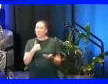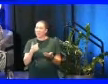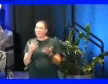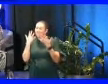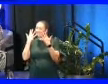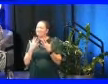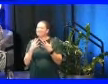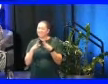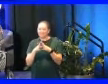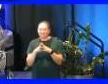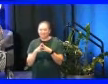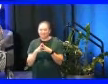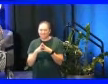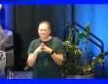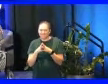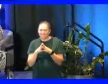unfortunate